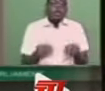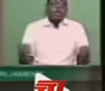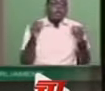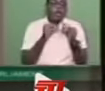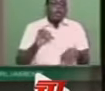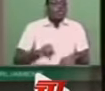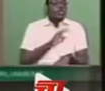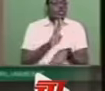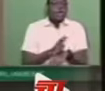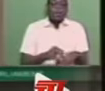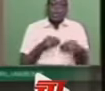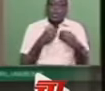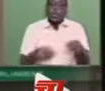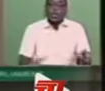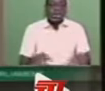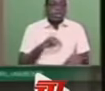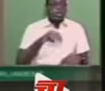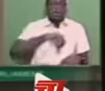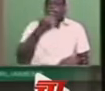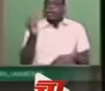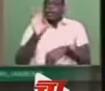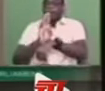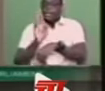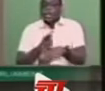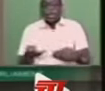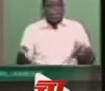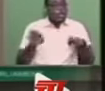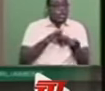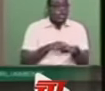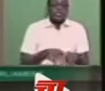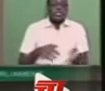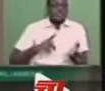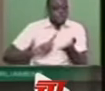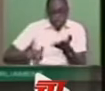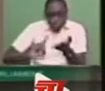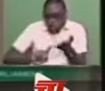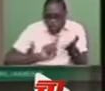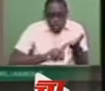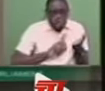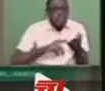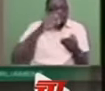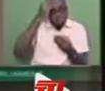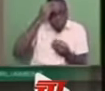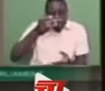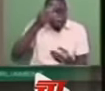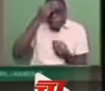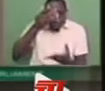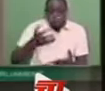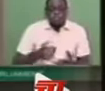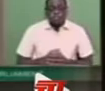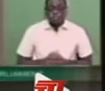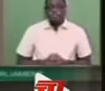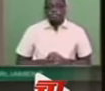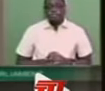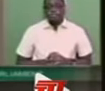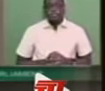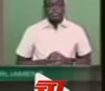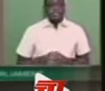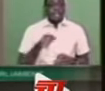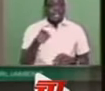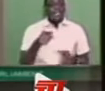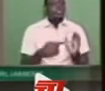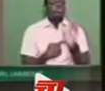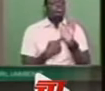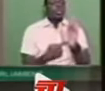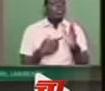going home, and it's all there in the carried anecdotally in the media. So it suggests that by the end of